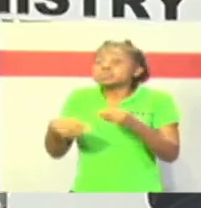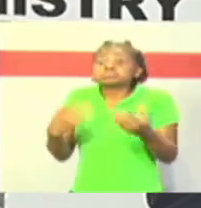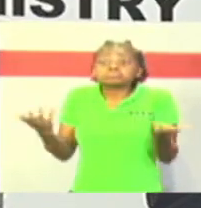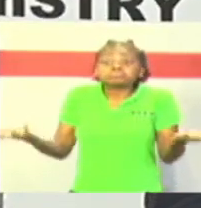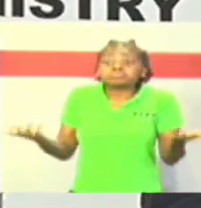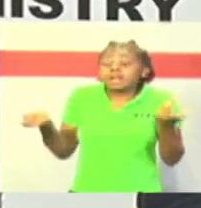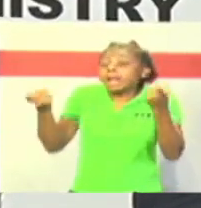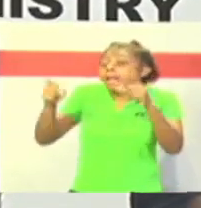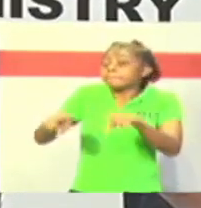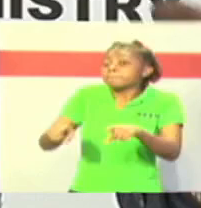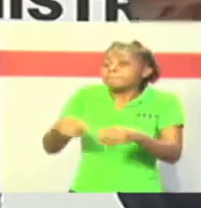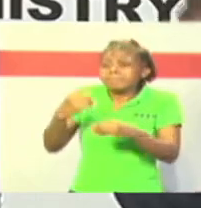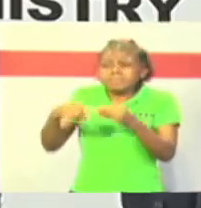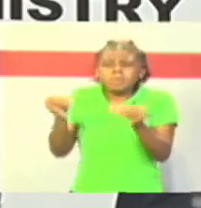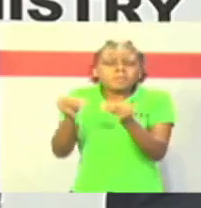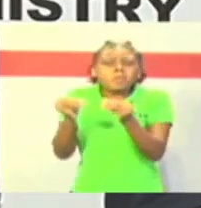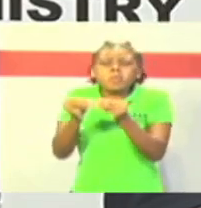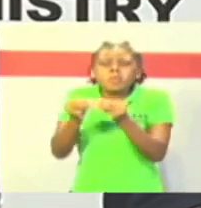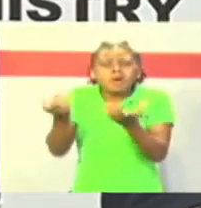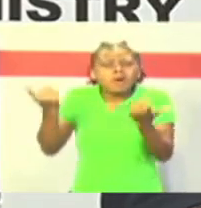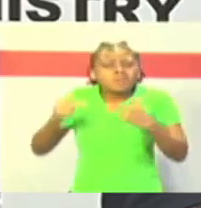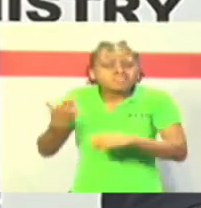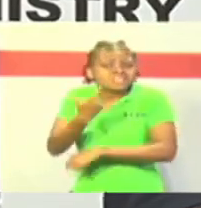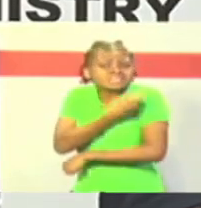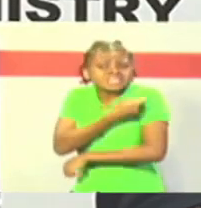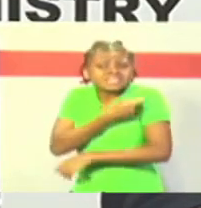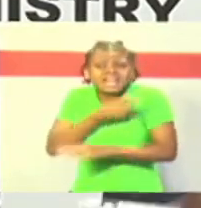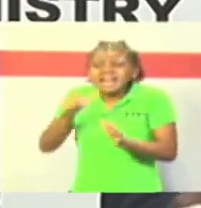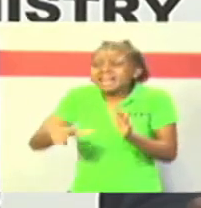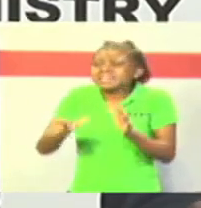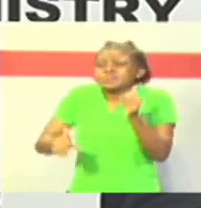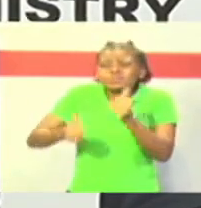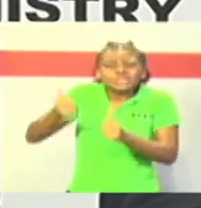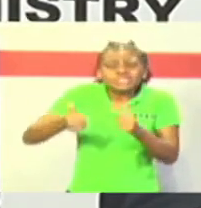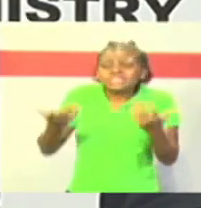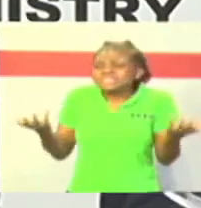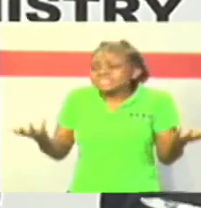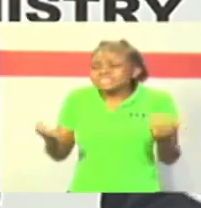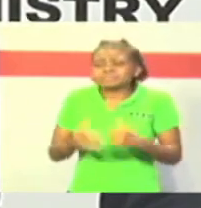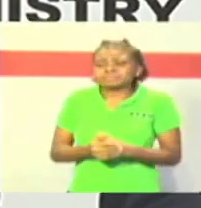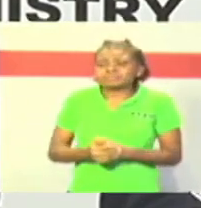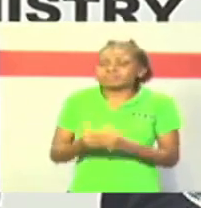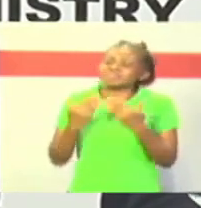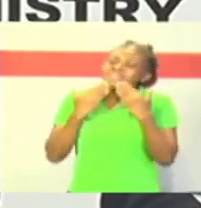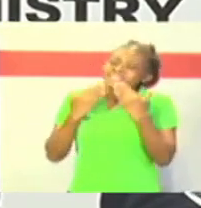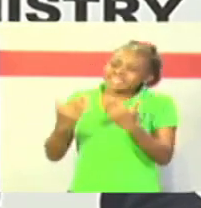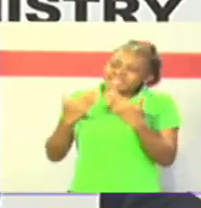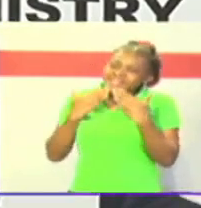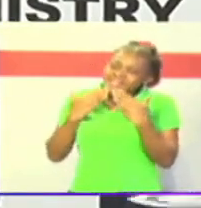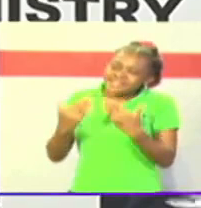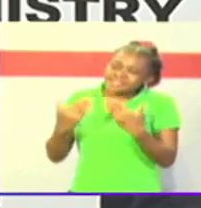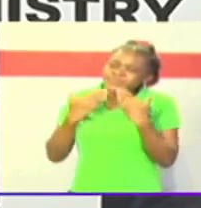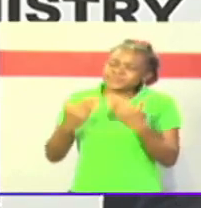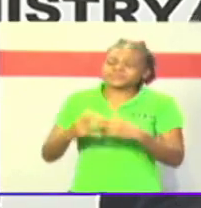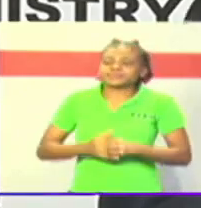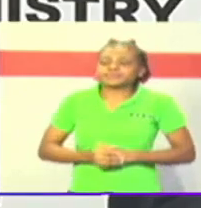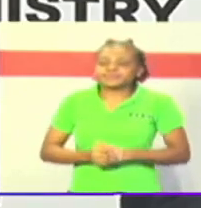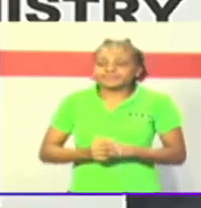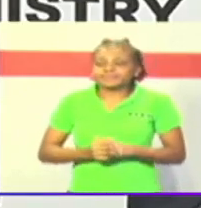Mr. Thomas, good morning. Thank you, Mr. Al Alexander, the communication specialist at the Ministry of